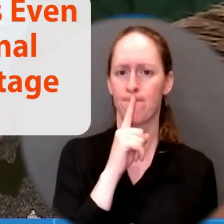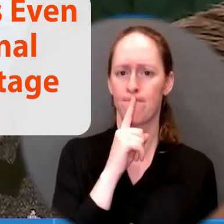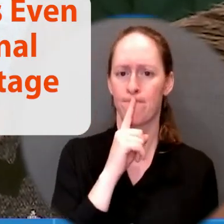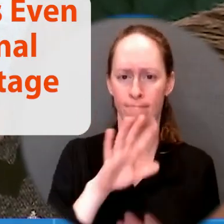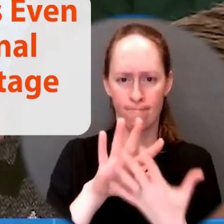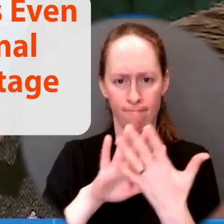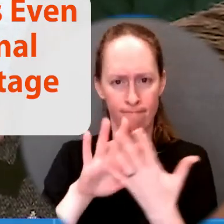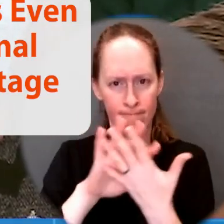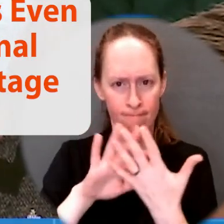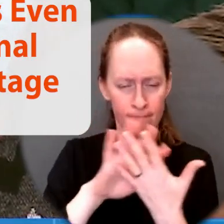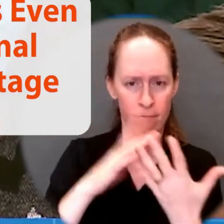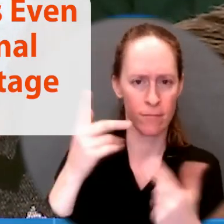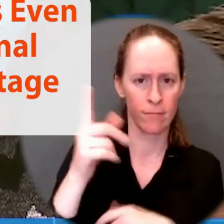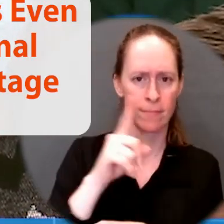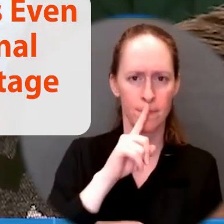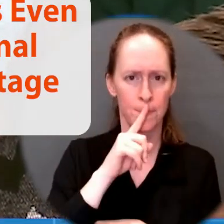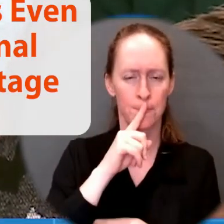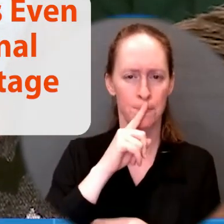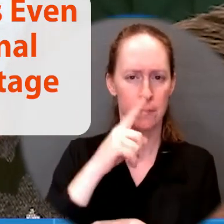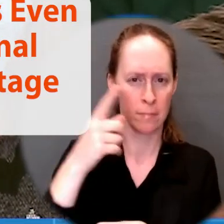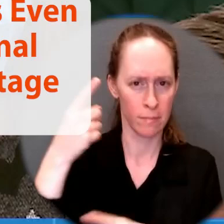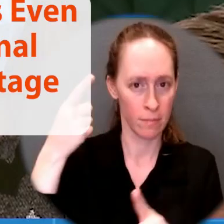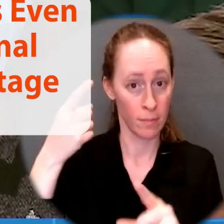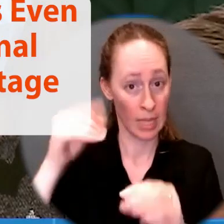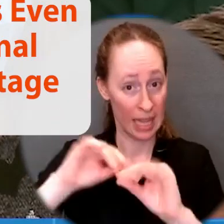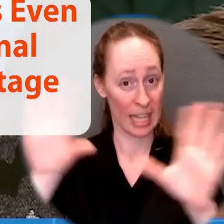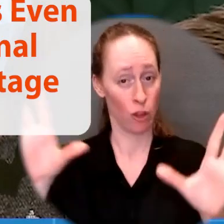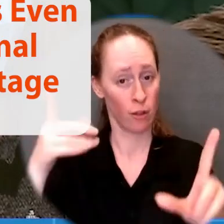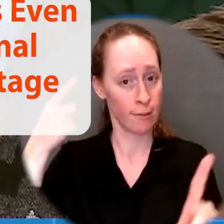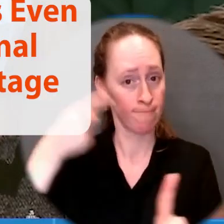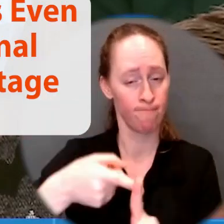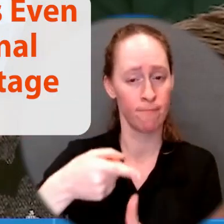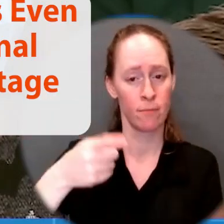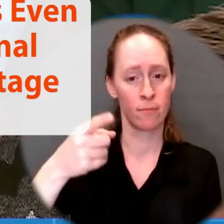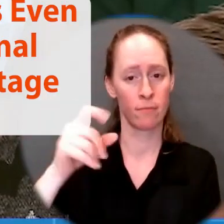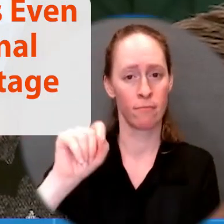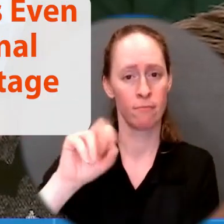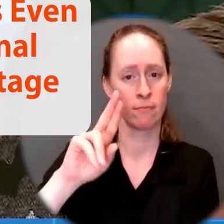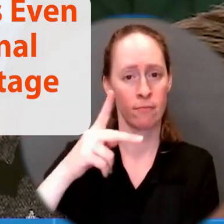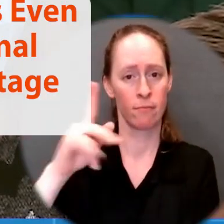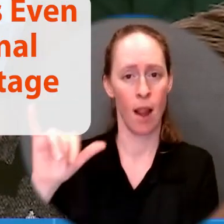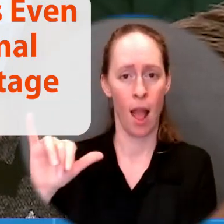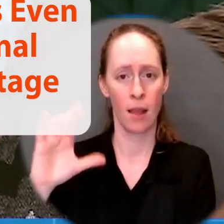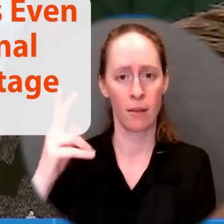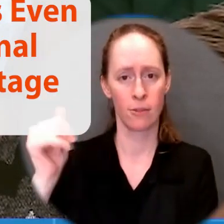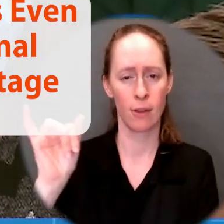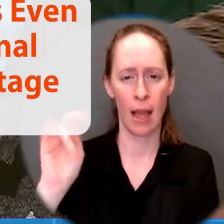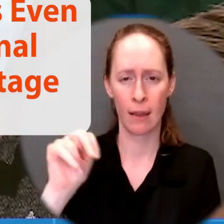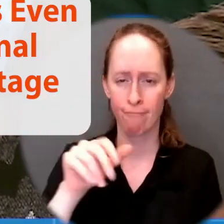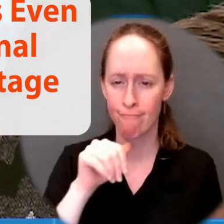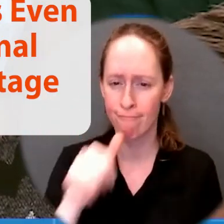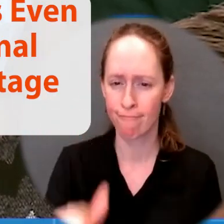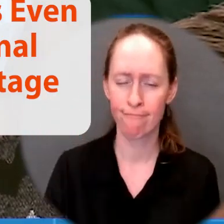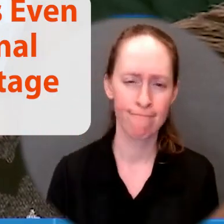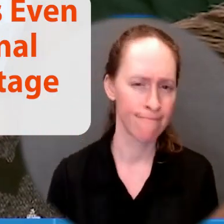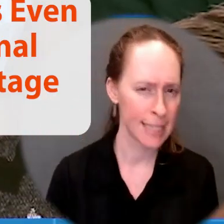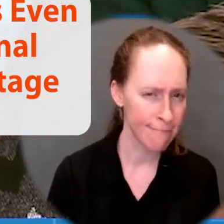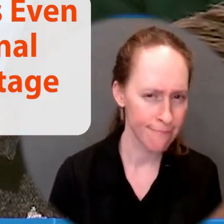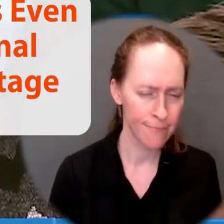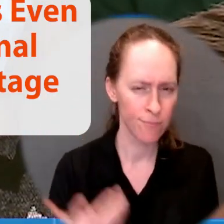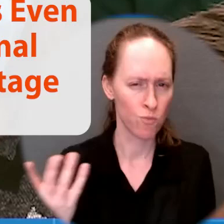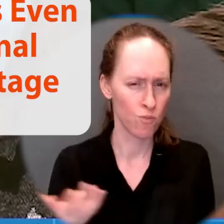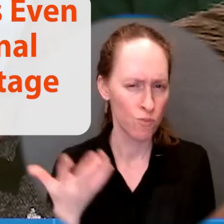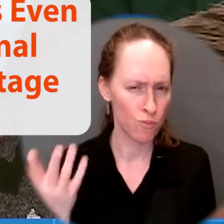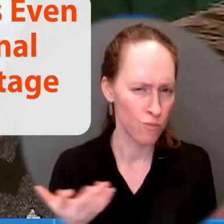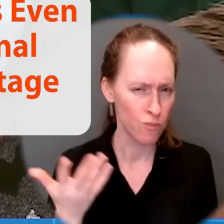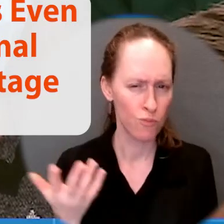on any issues and whether there are shortages. Does the White House think it's time for the FDA to get more involved so that they can